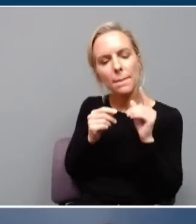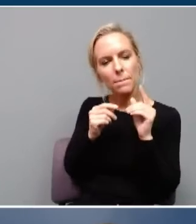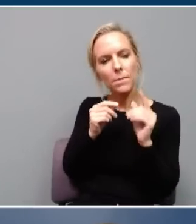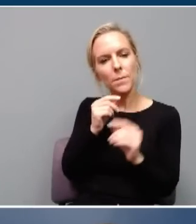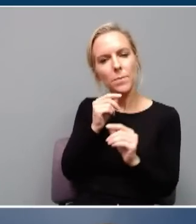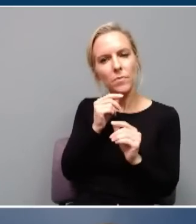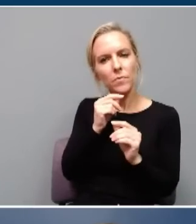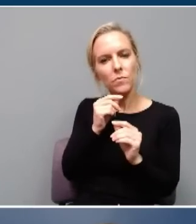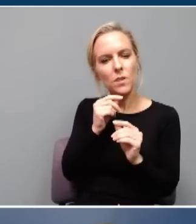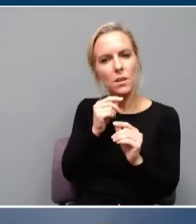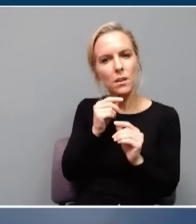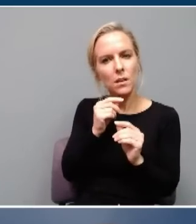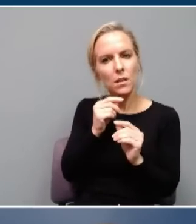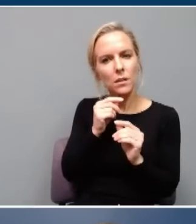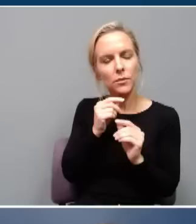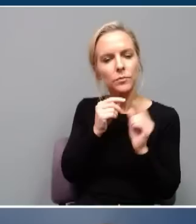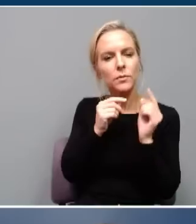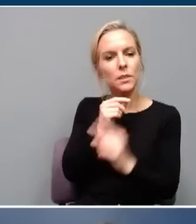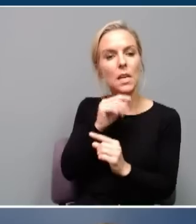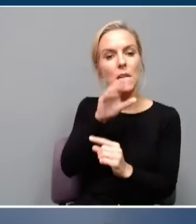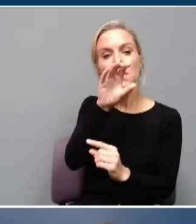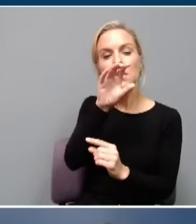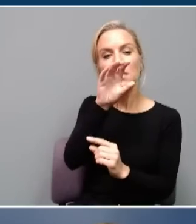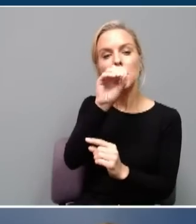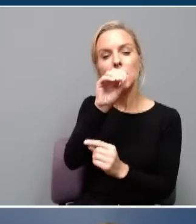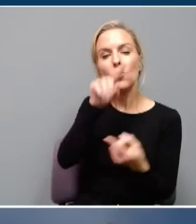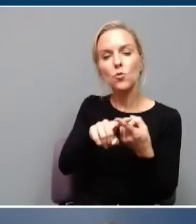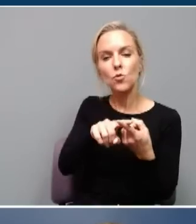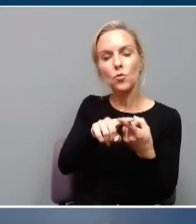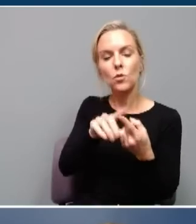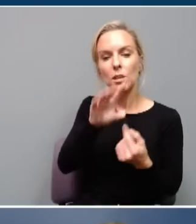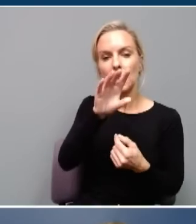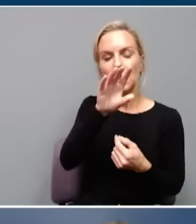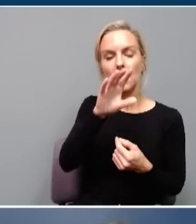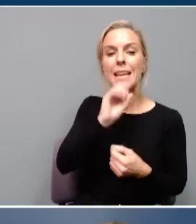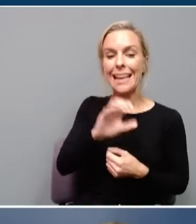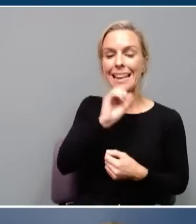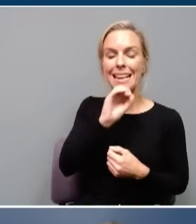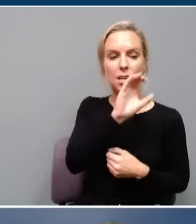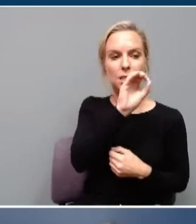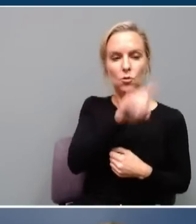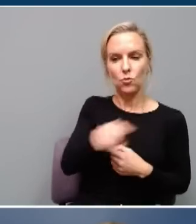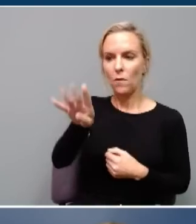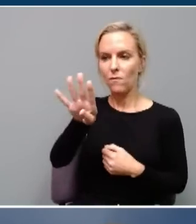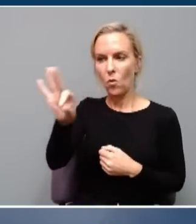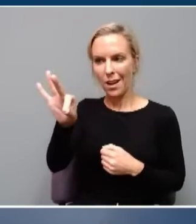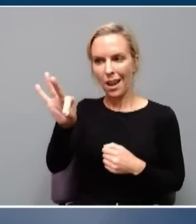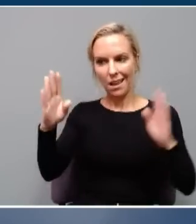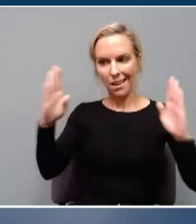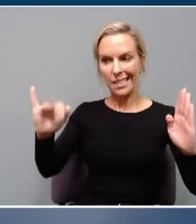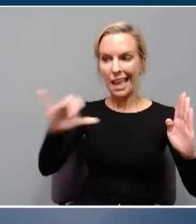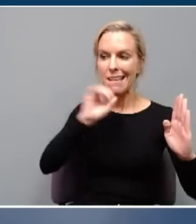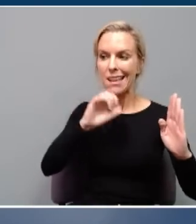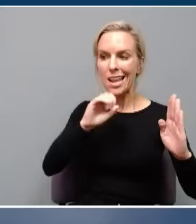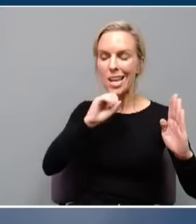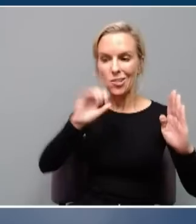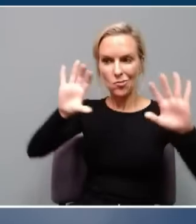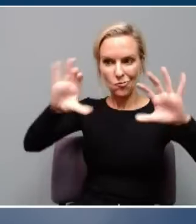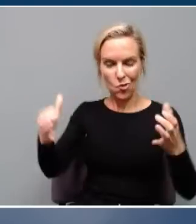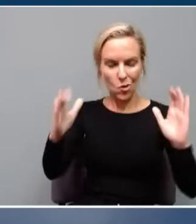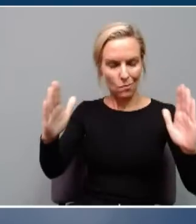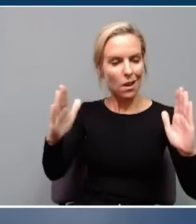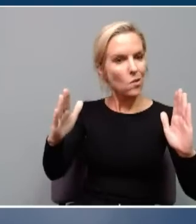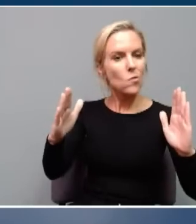of age, right? Those are people we're seeing in the hospital, and those are people that we're seeing dying that we never, ever did